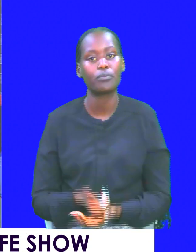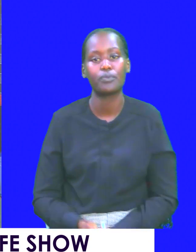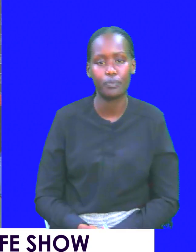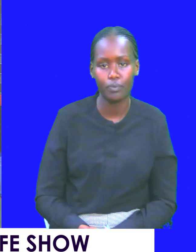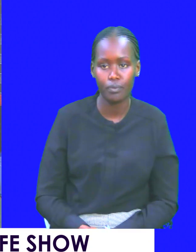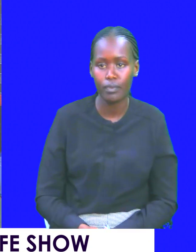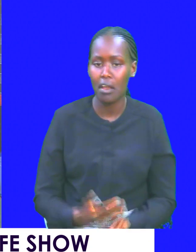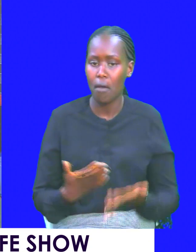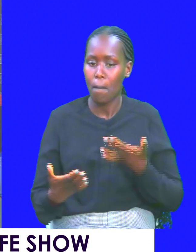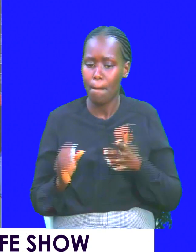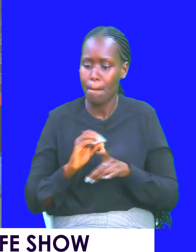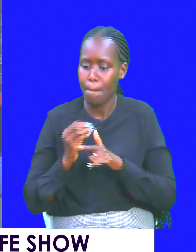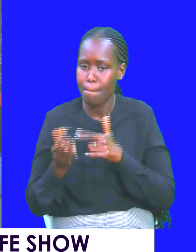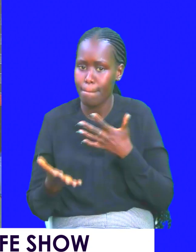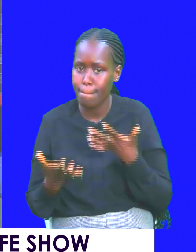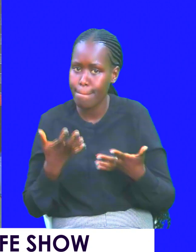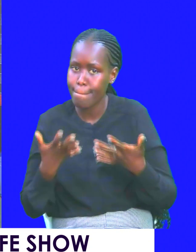Or probably